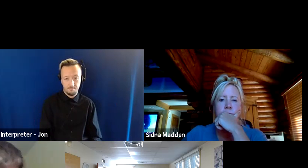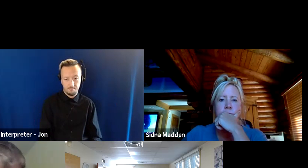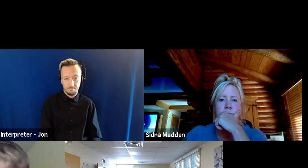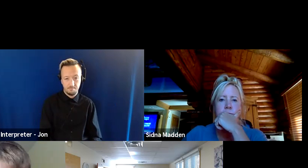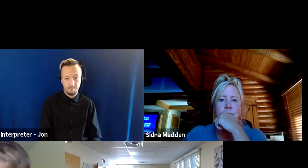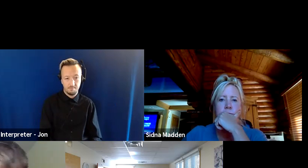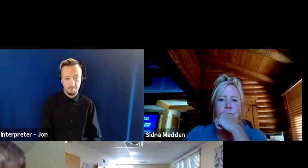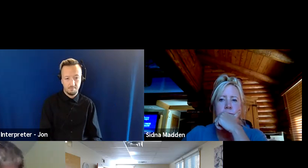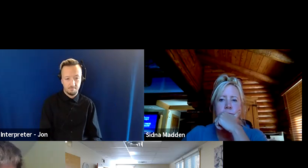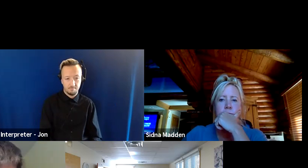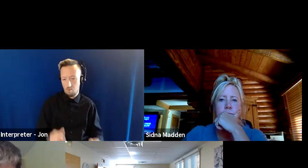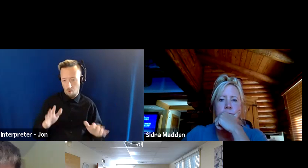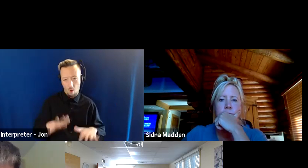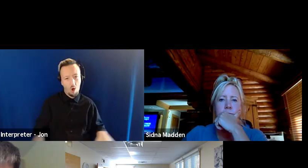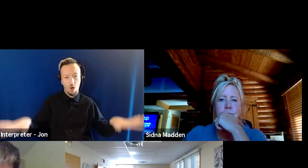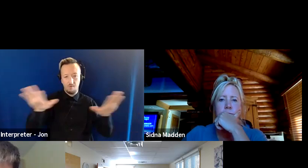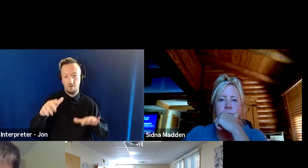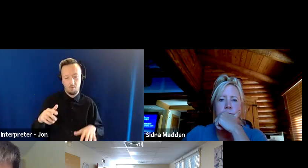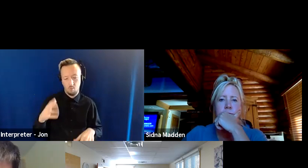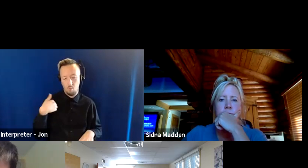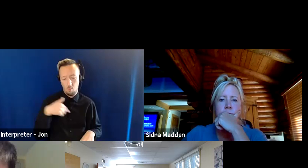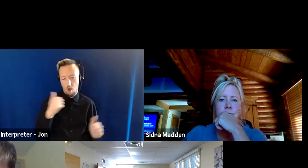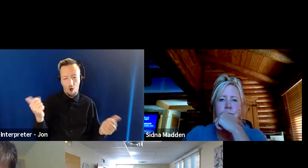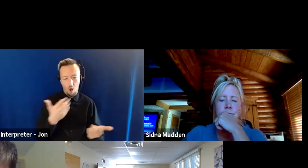And across the nation. We're all pretty good about that.